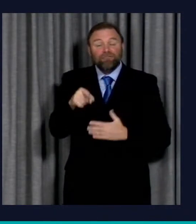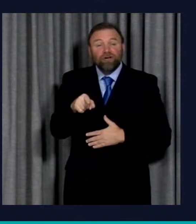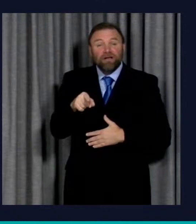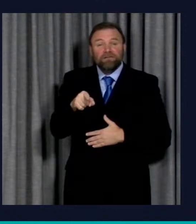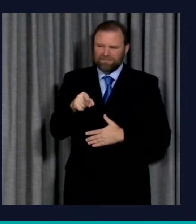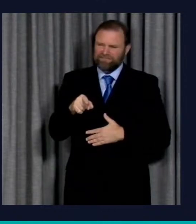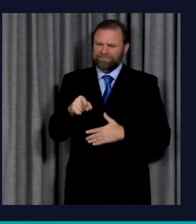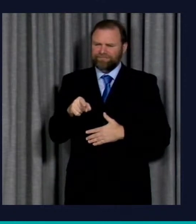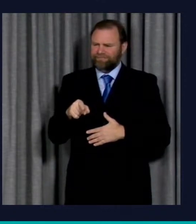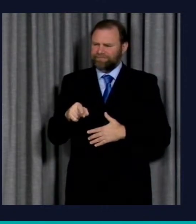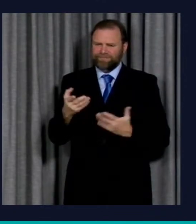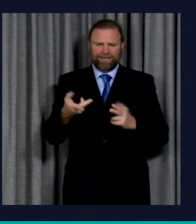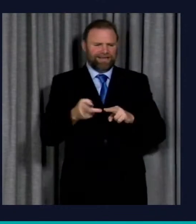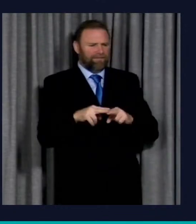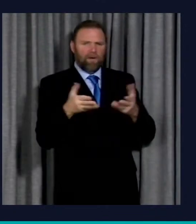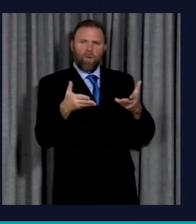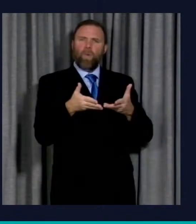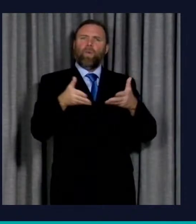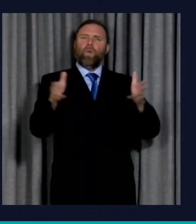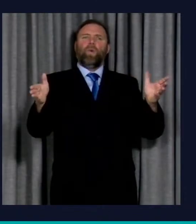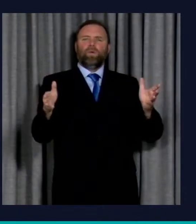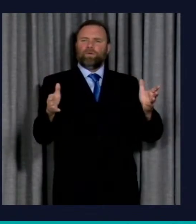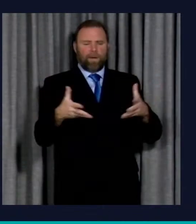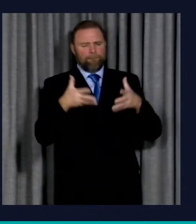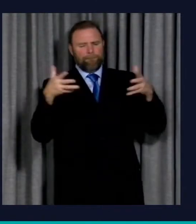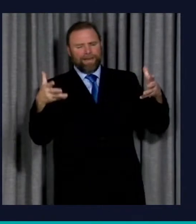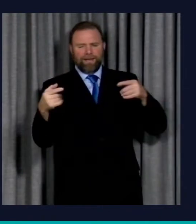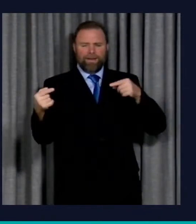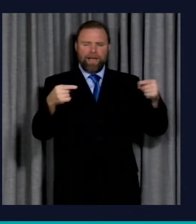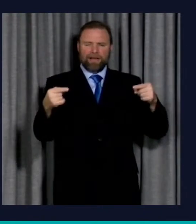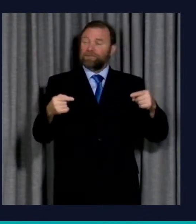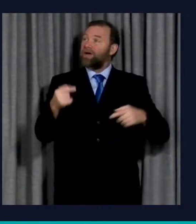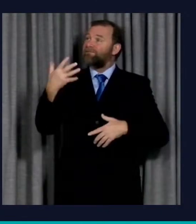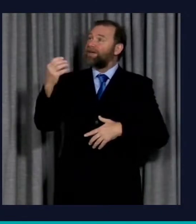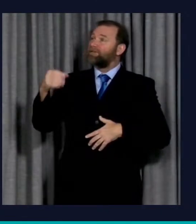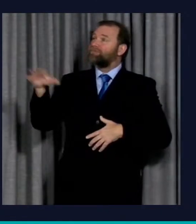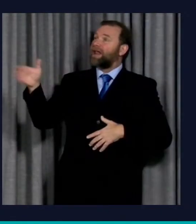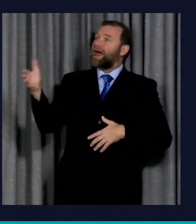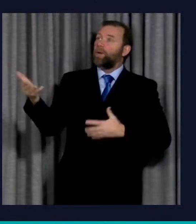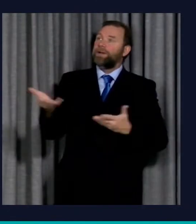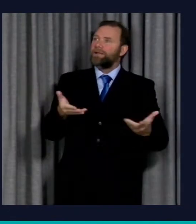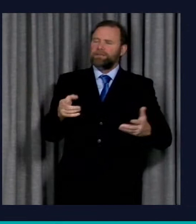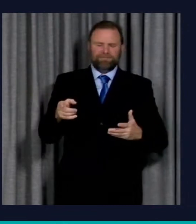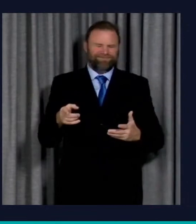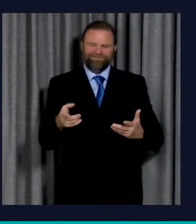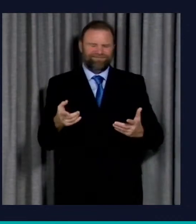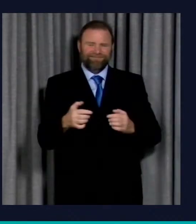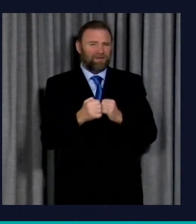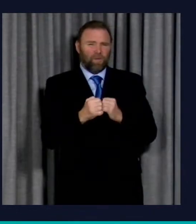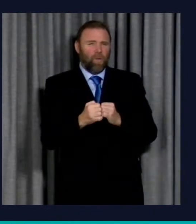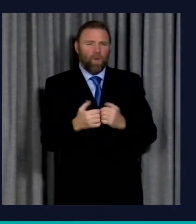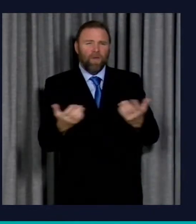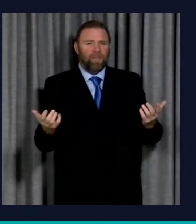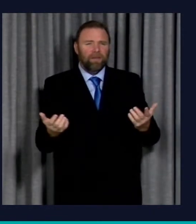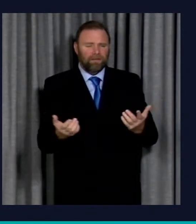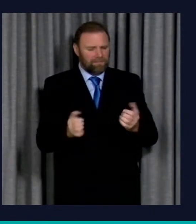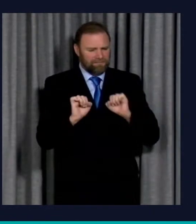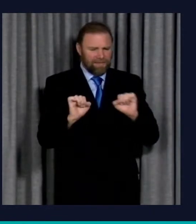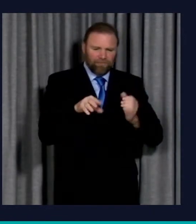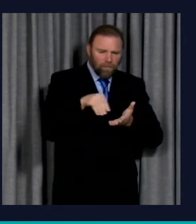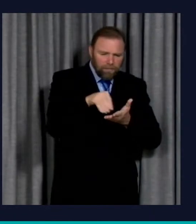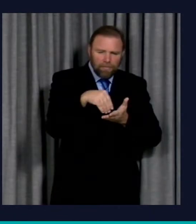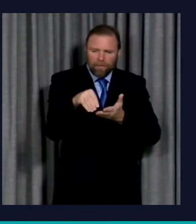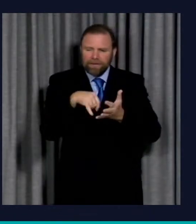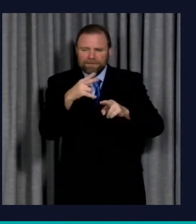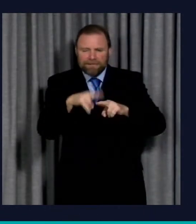Scottish football match isn't going to make the difference between them being open as they are now and how they